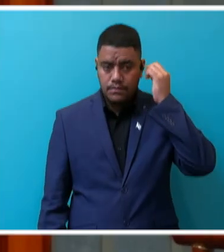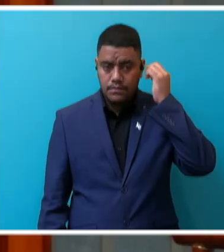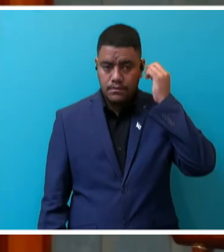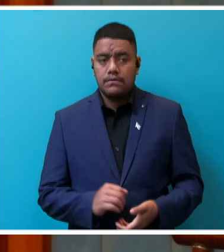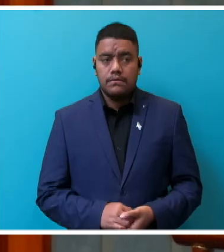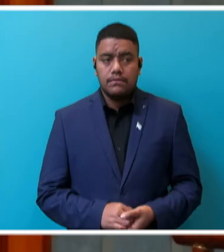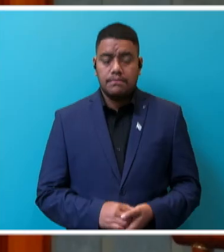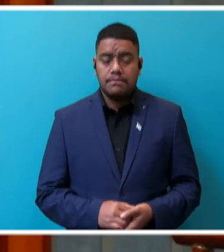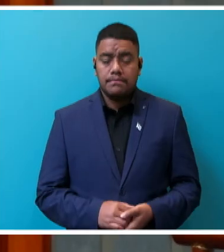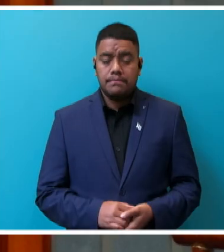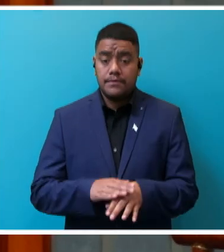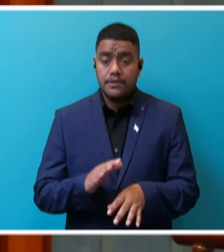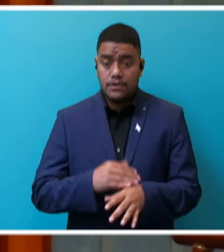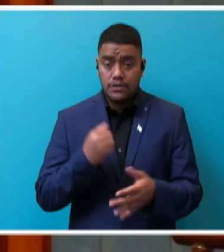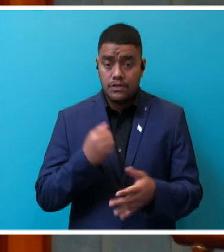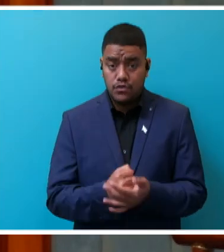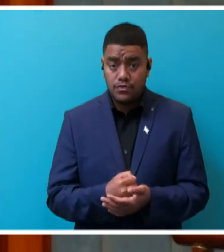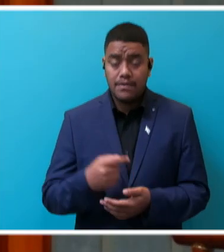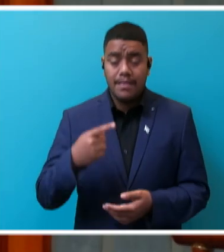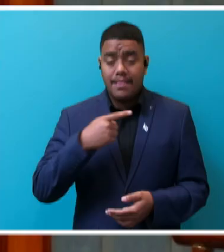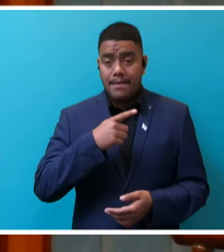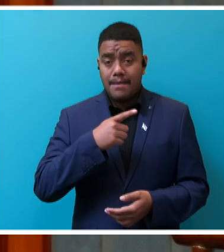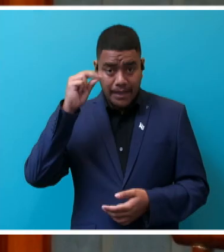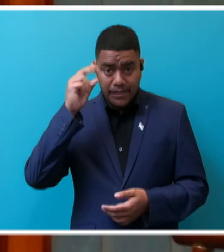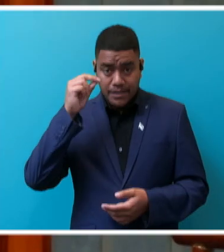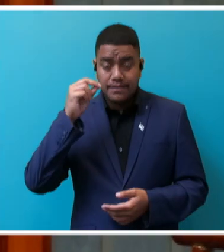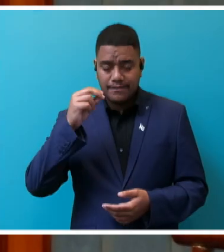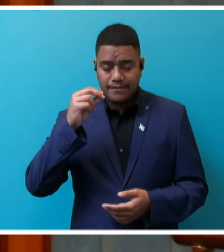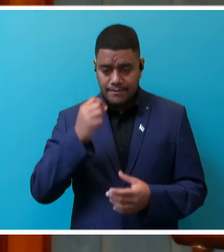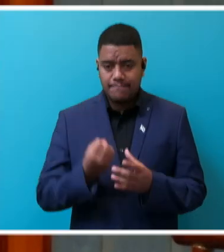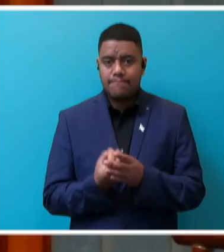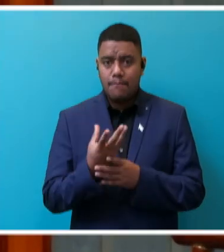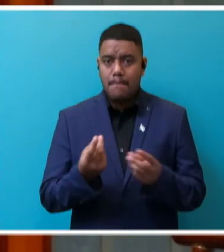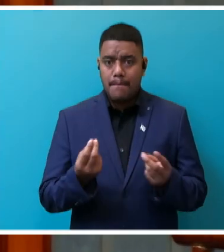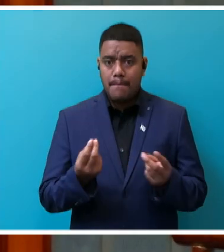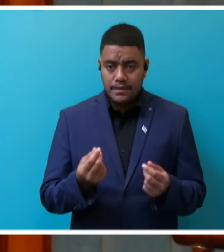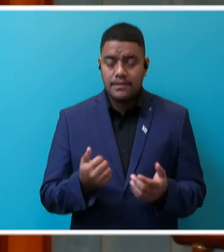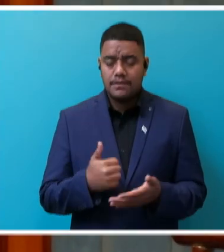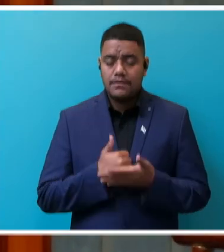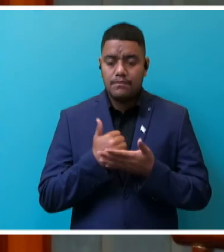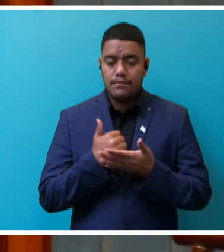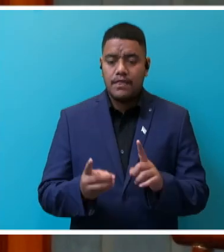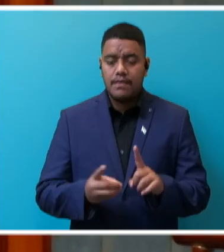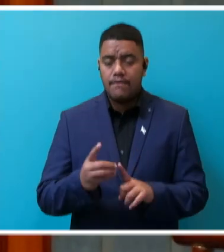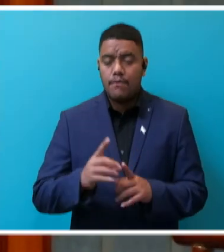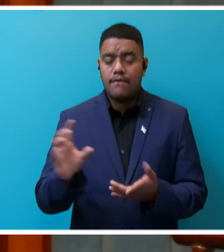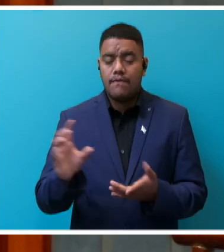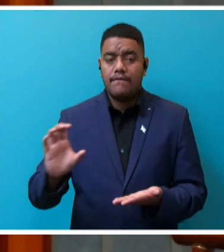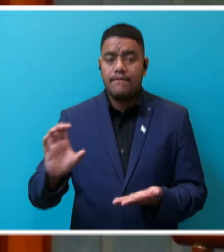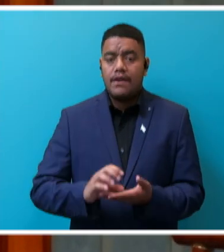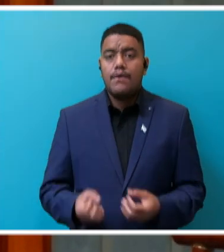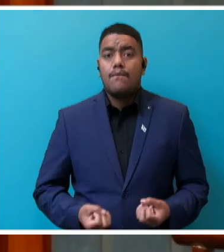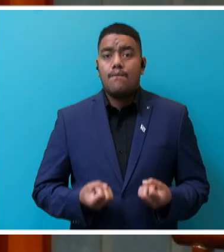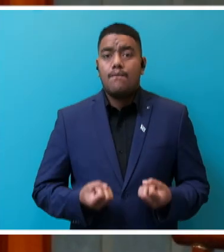To ensure indigenous Fijians benefit, the Tauke Resource Owners Support and Development Fund provides